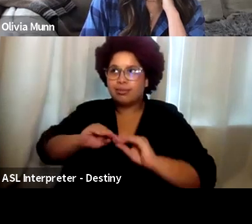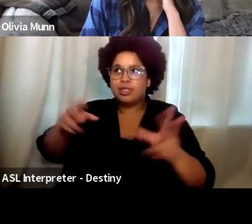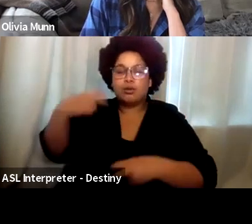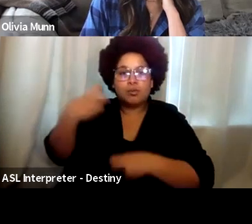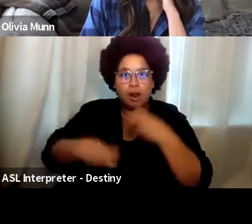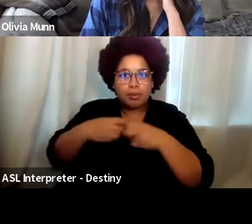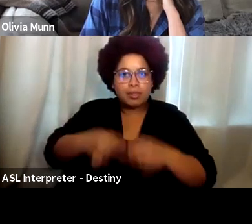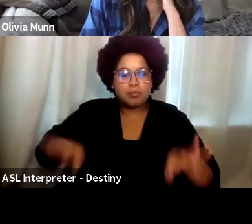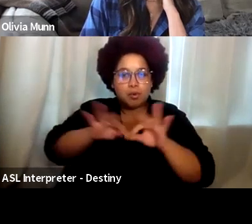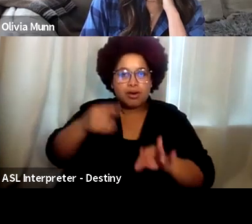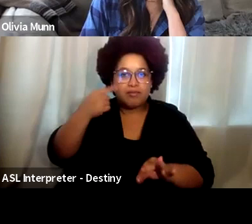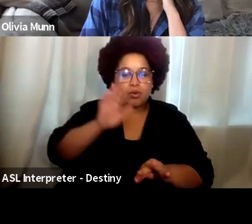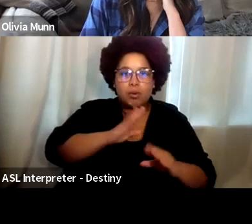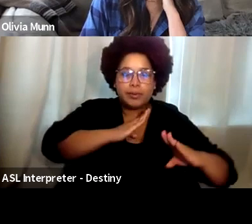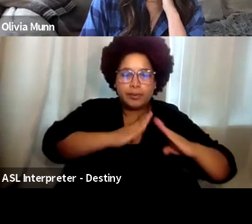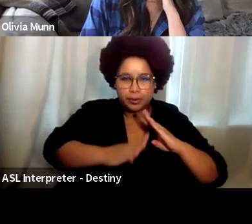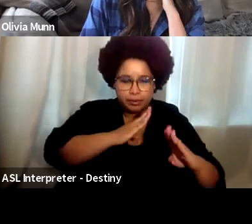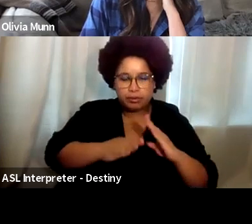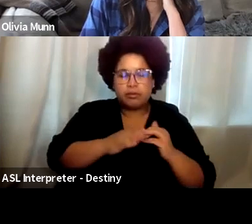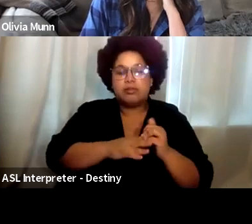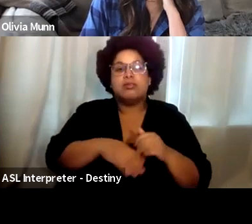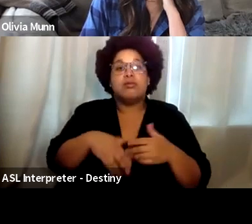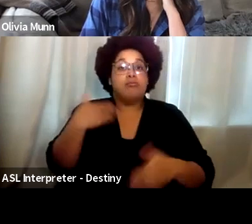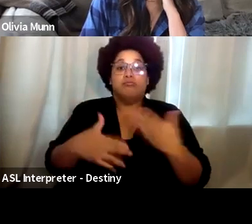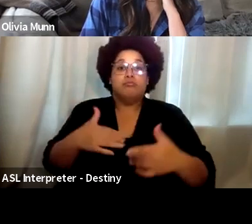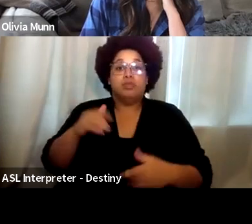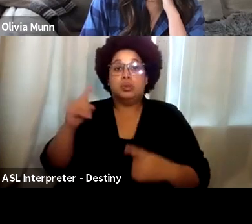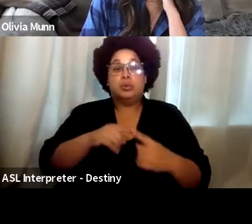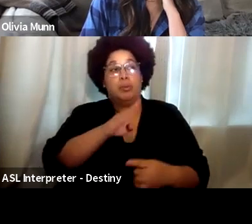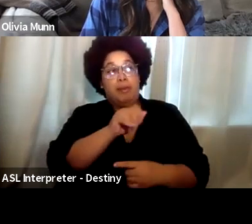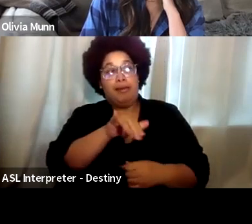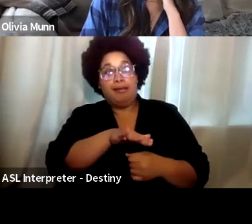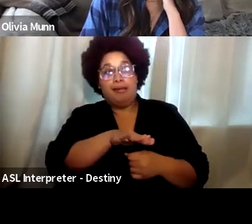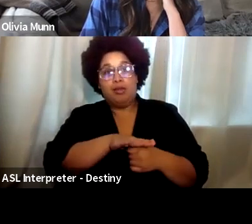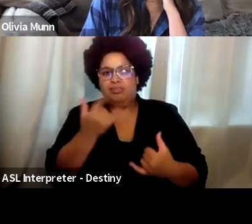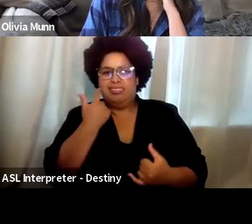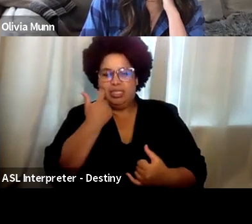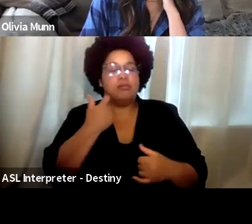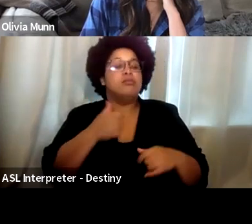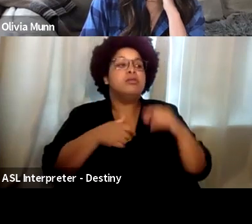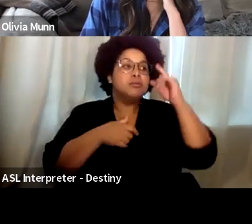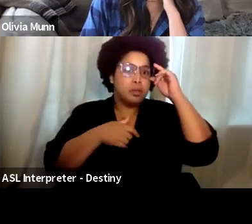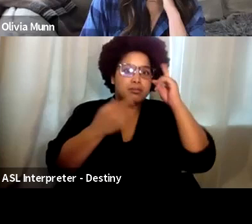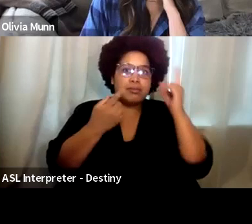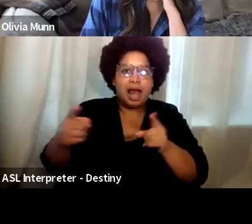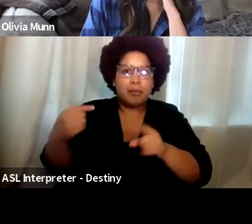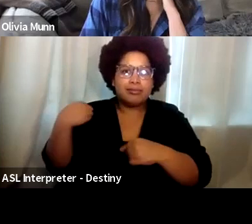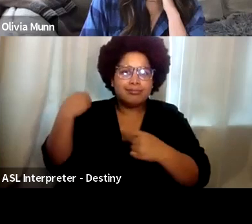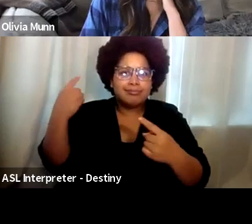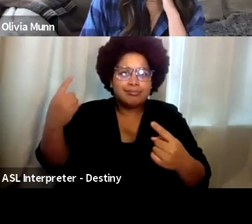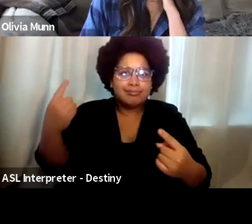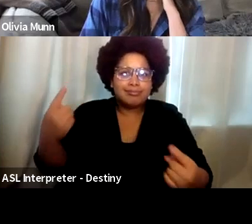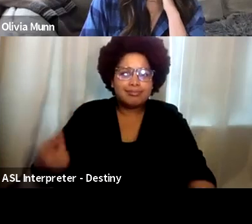is very important to your community. So fast forward to the Bay Area, where, yes, this has been happening for ages. A